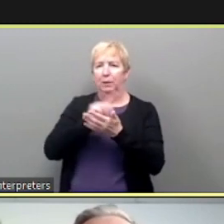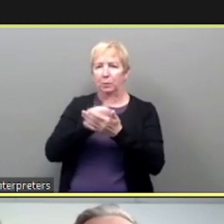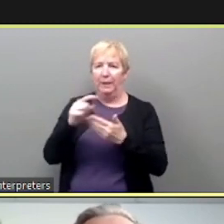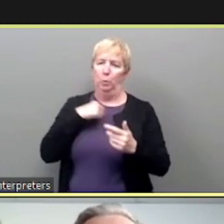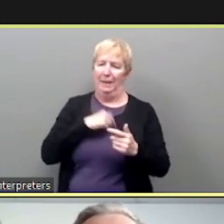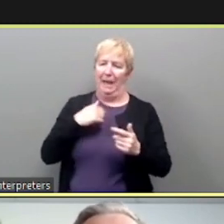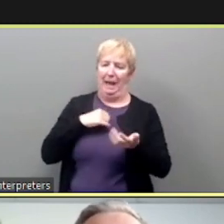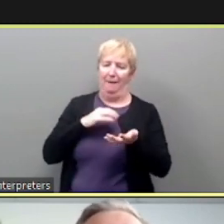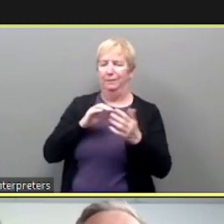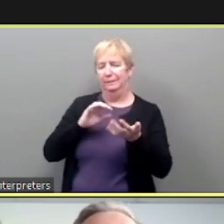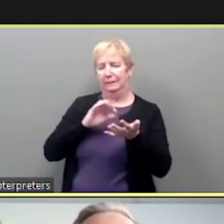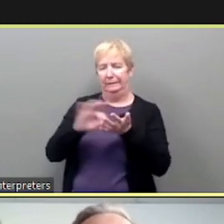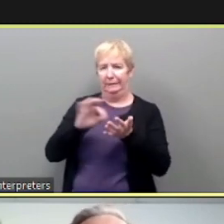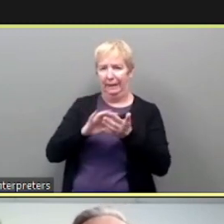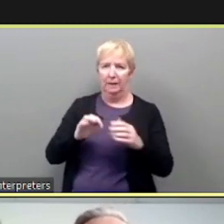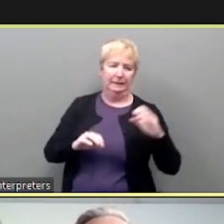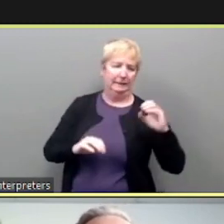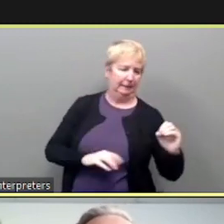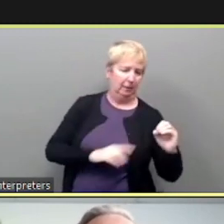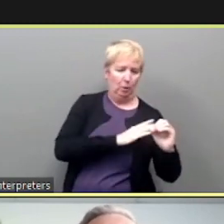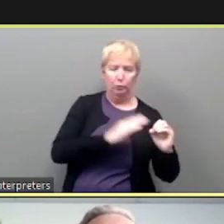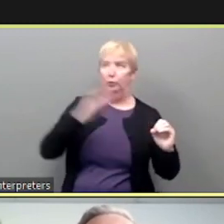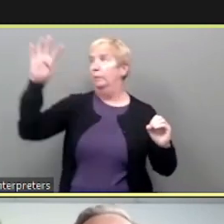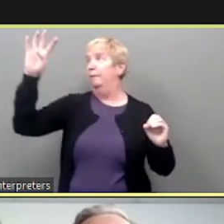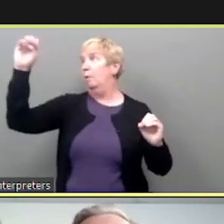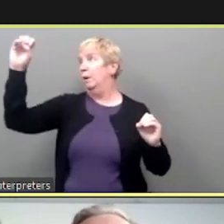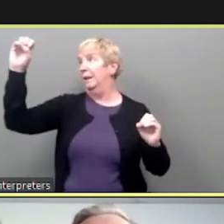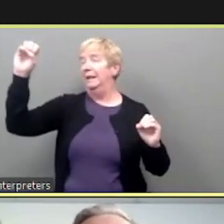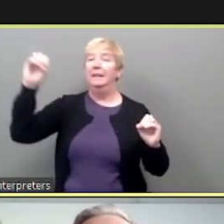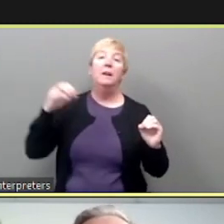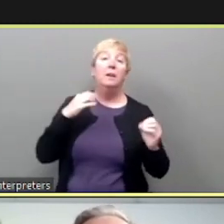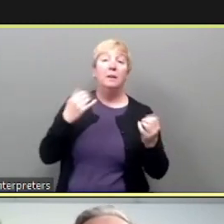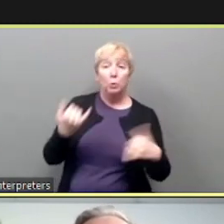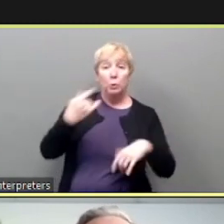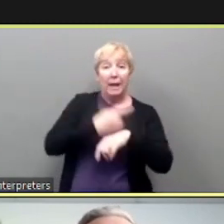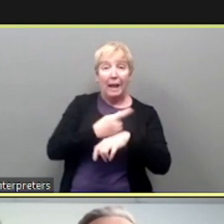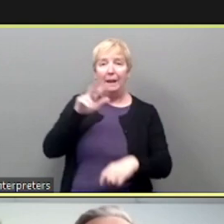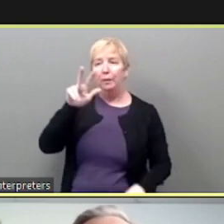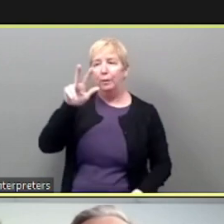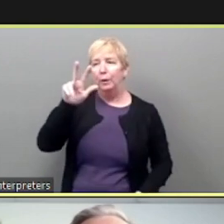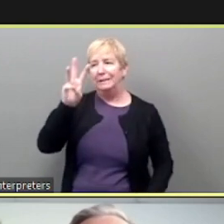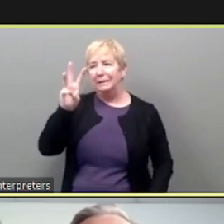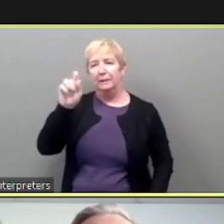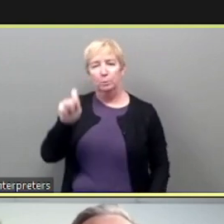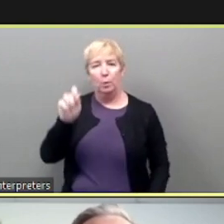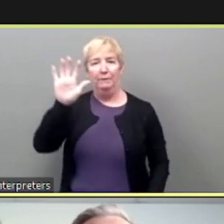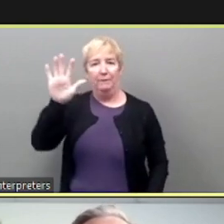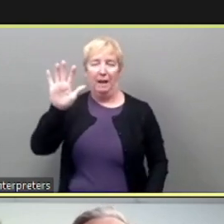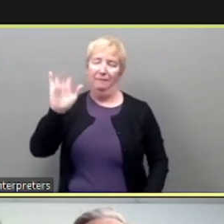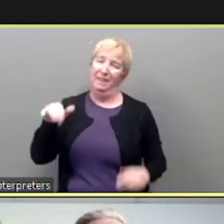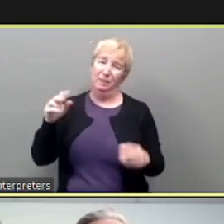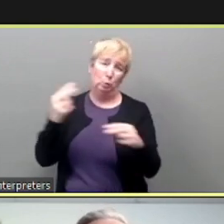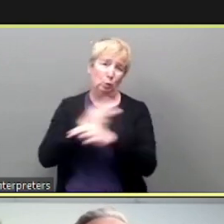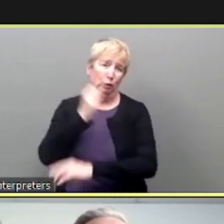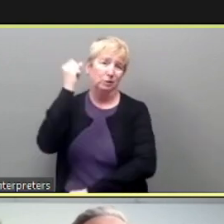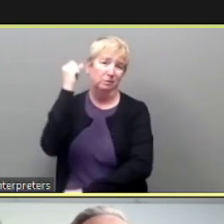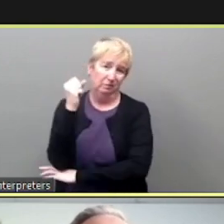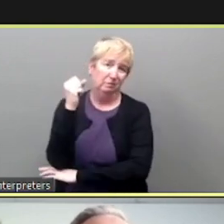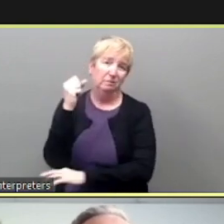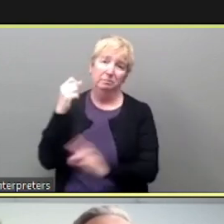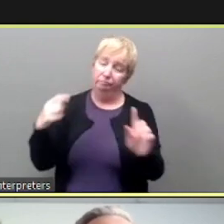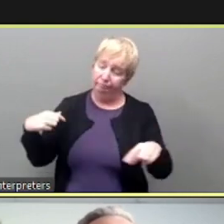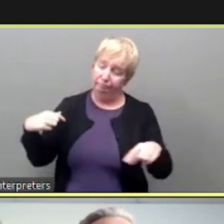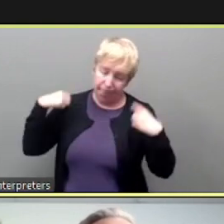we're at 36.5. So the highest we've ever been in the state in terms of how our hospitals are doing. We have had